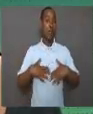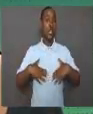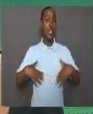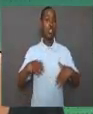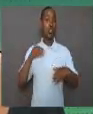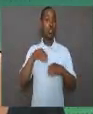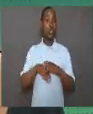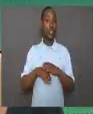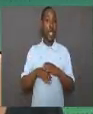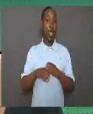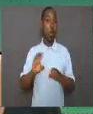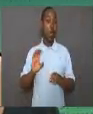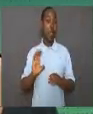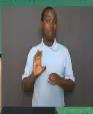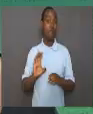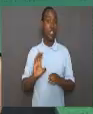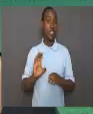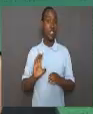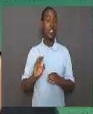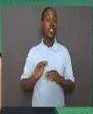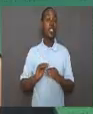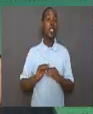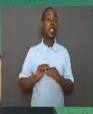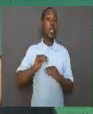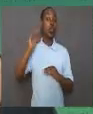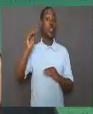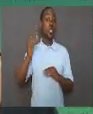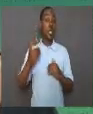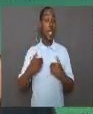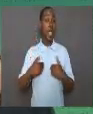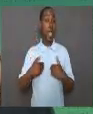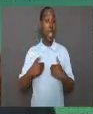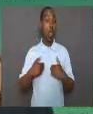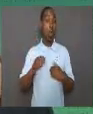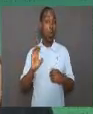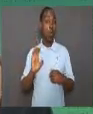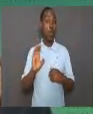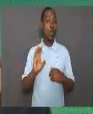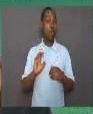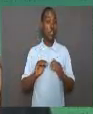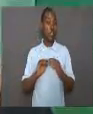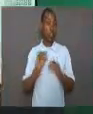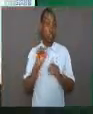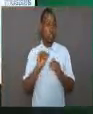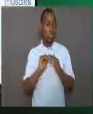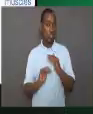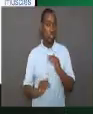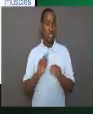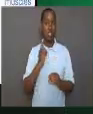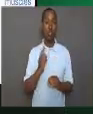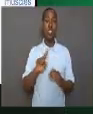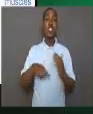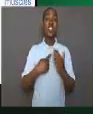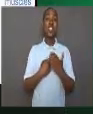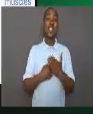chest is lower than the pressure outside, and as a result, air